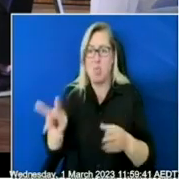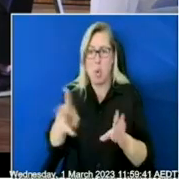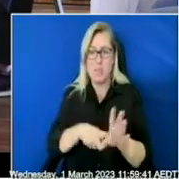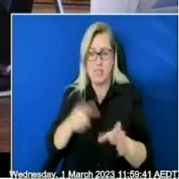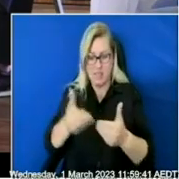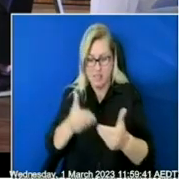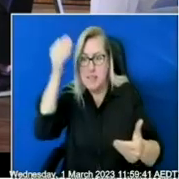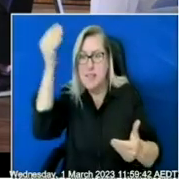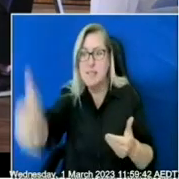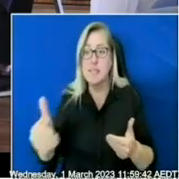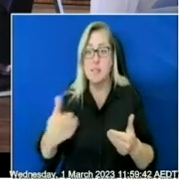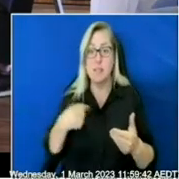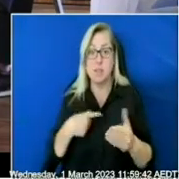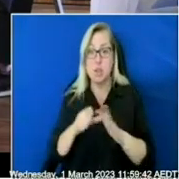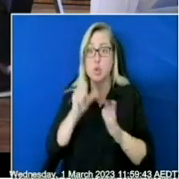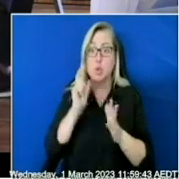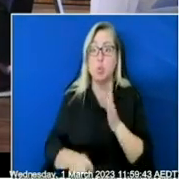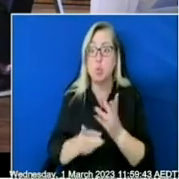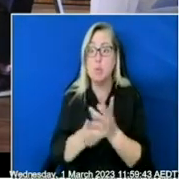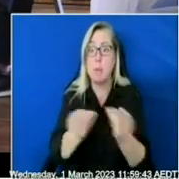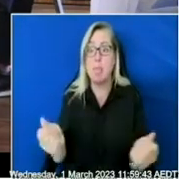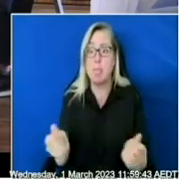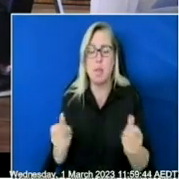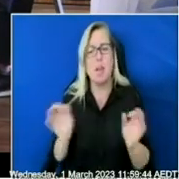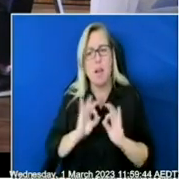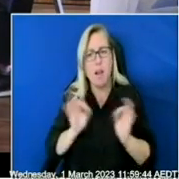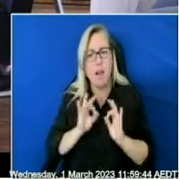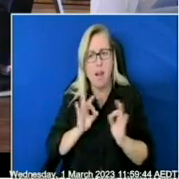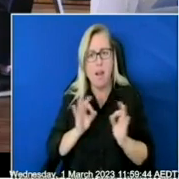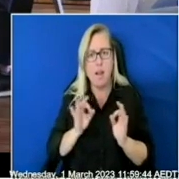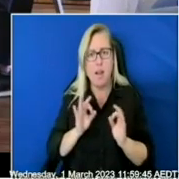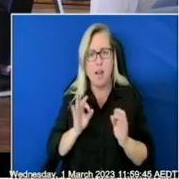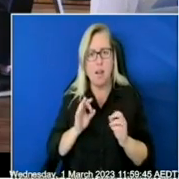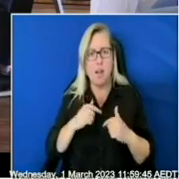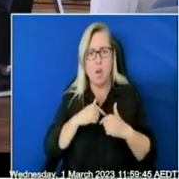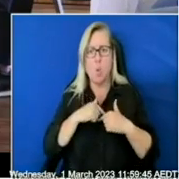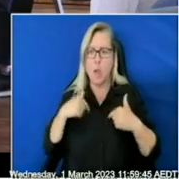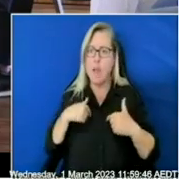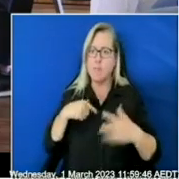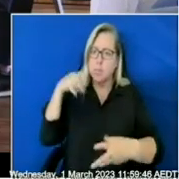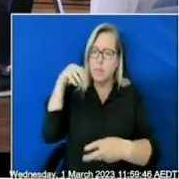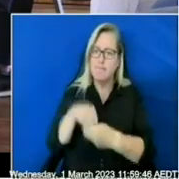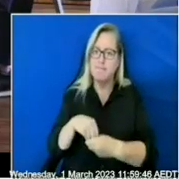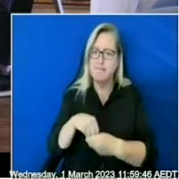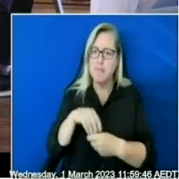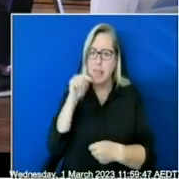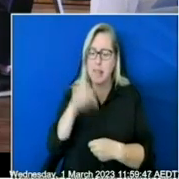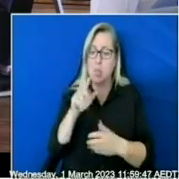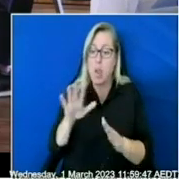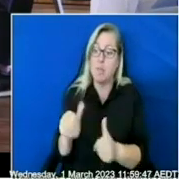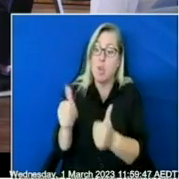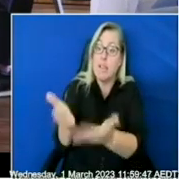know, are we going to be part of that or not? We have to be able to give some kind of mechanism or some